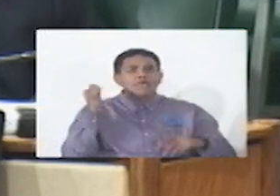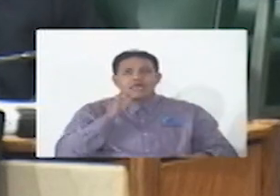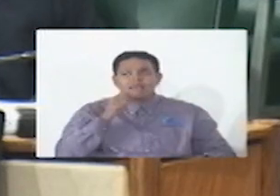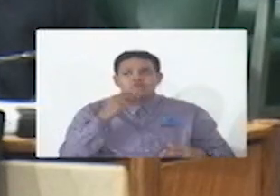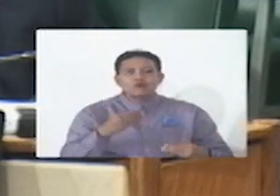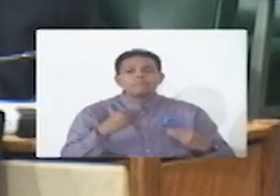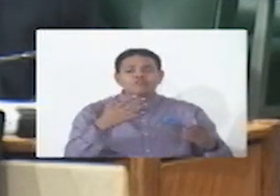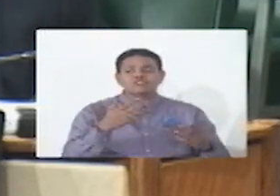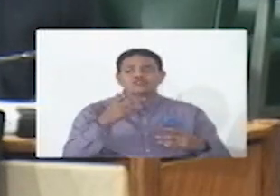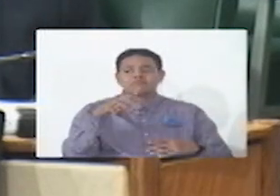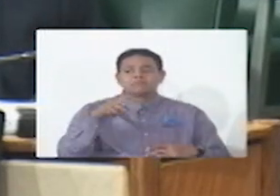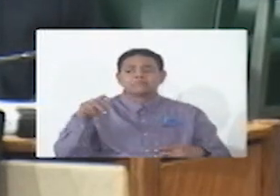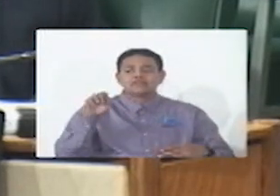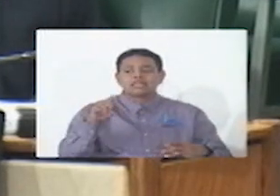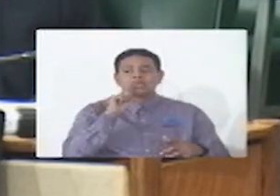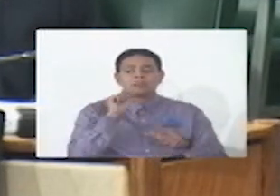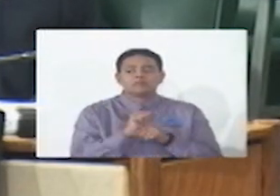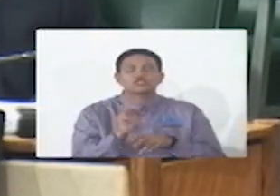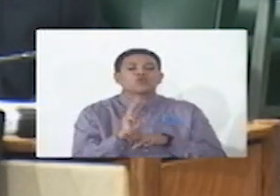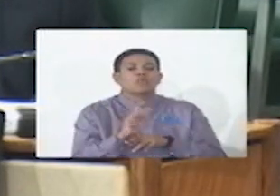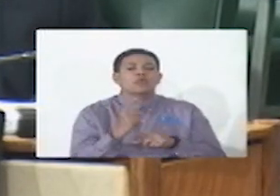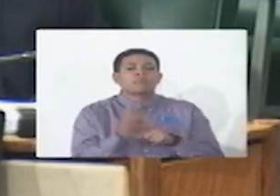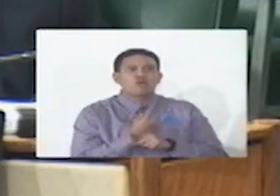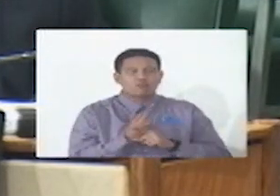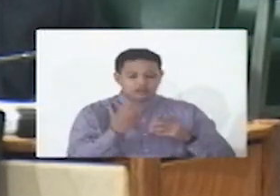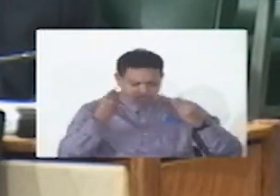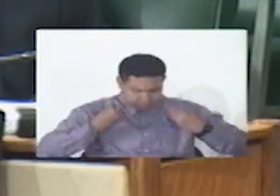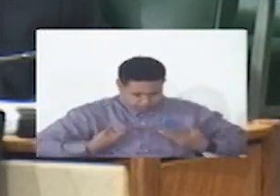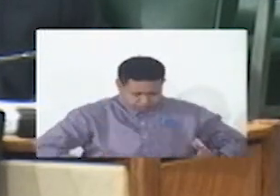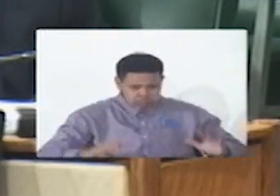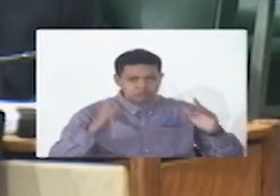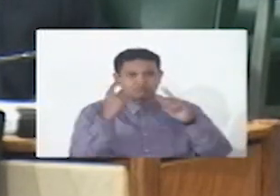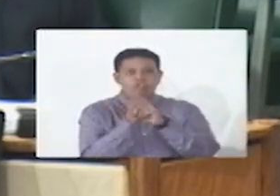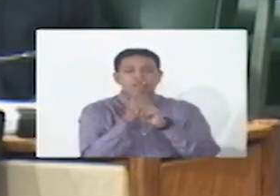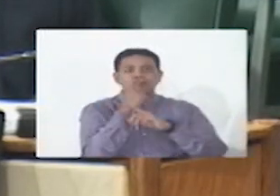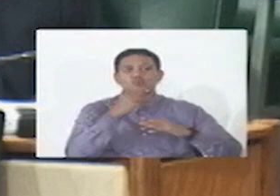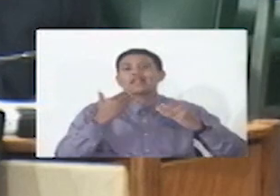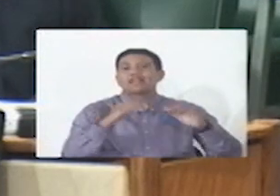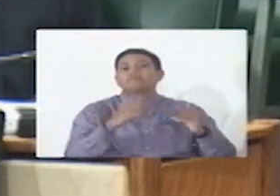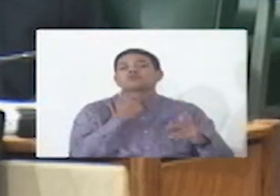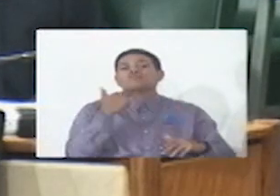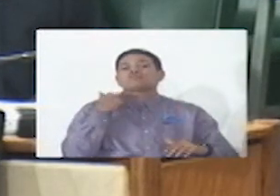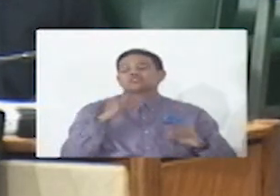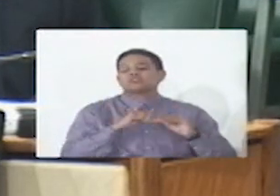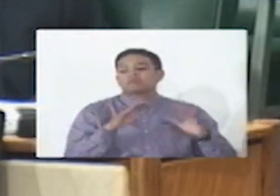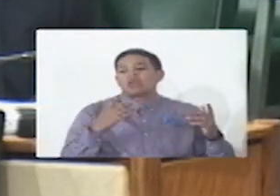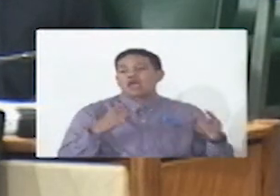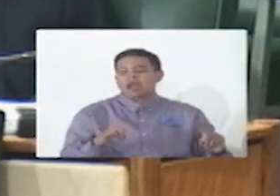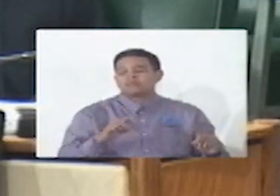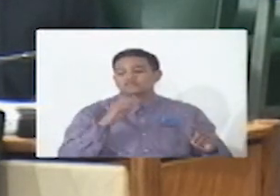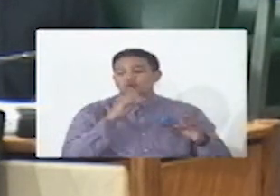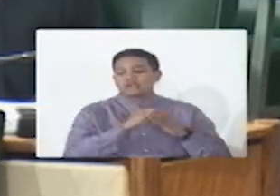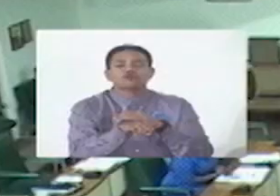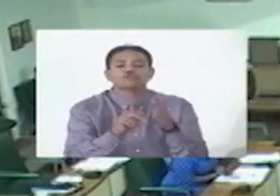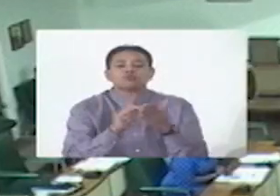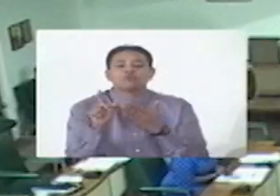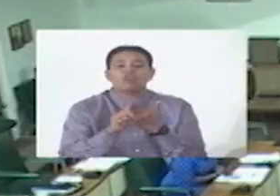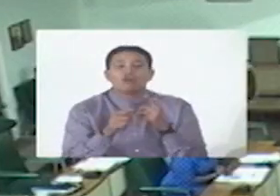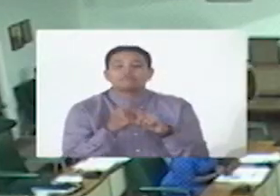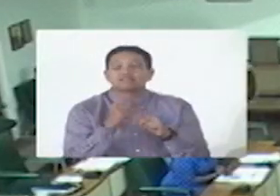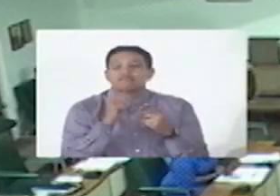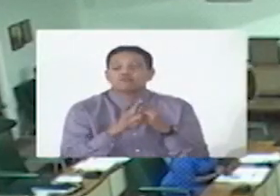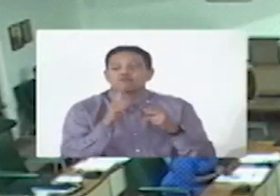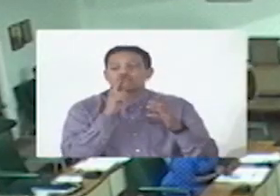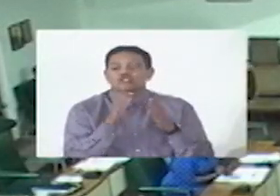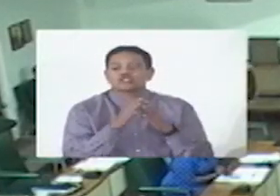of PPE and ensure they are wearing it correctly, and so as to limit risk. So colleagues, even in crisis, there are